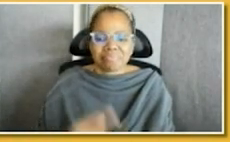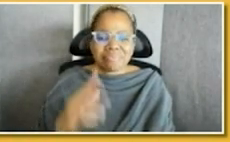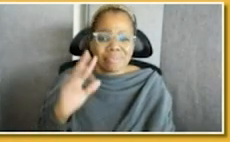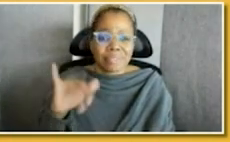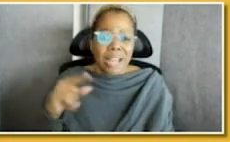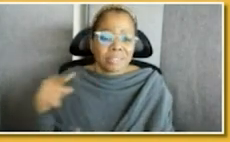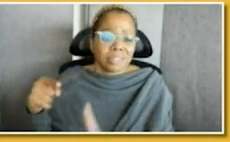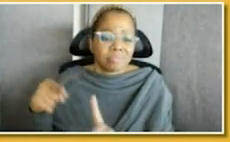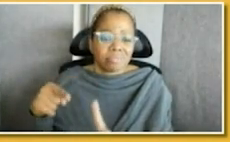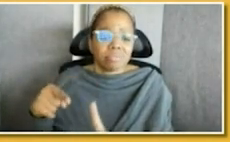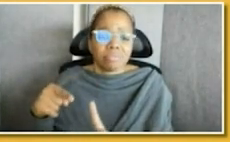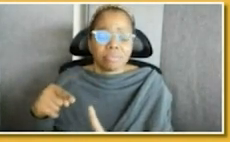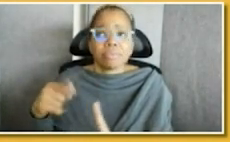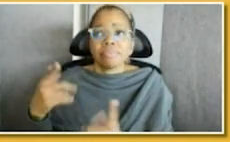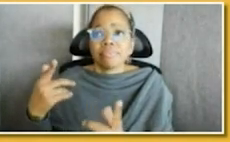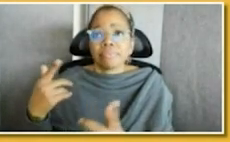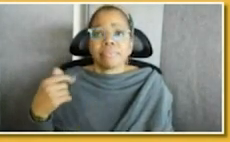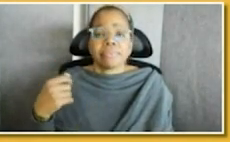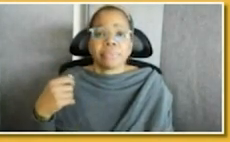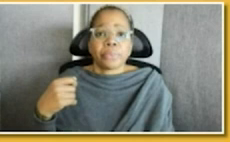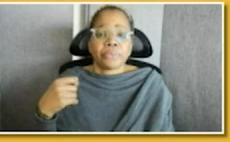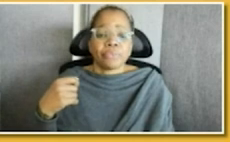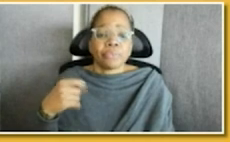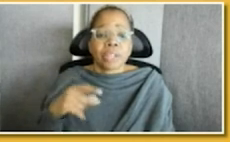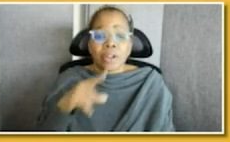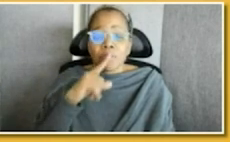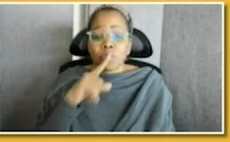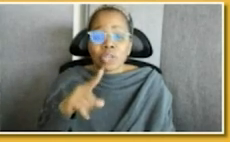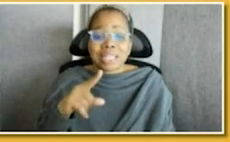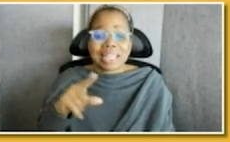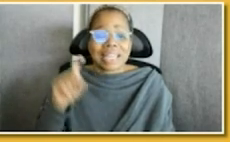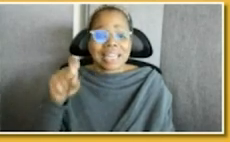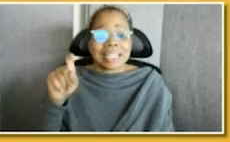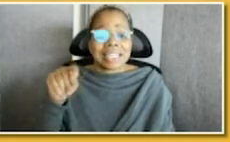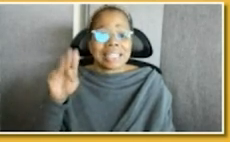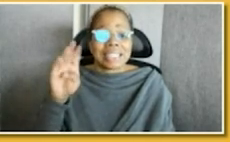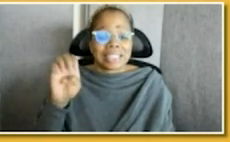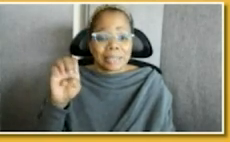know, and it really needs to be a coalition